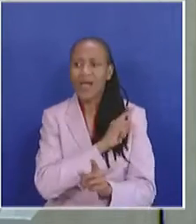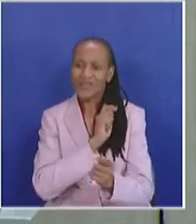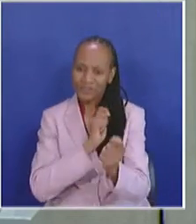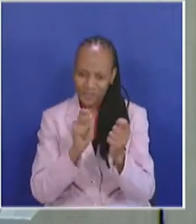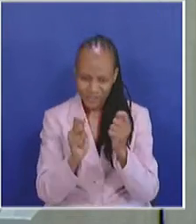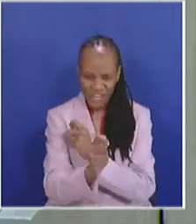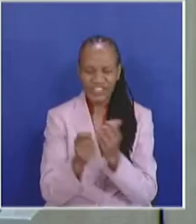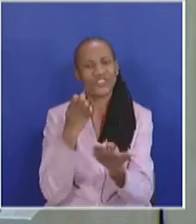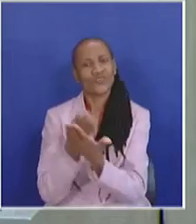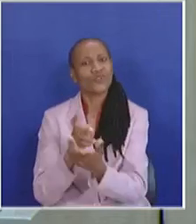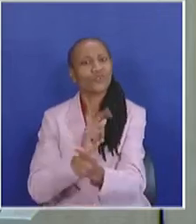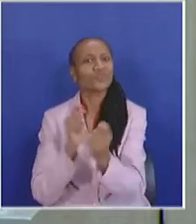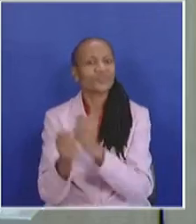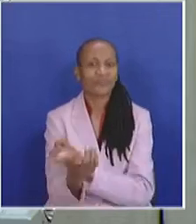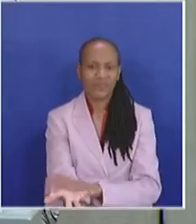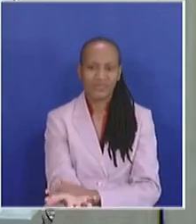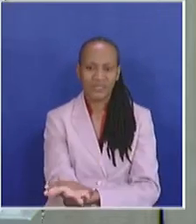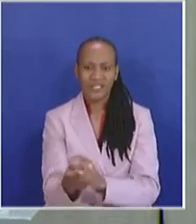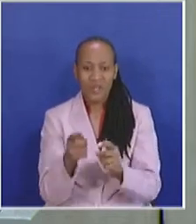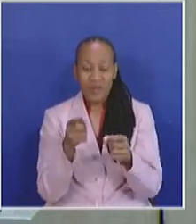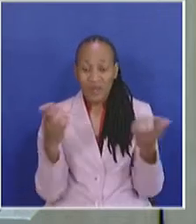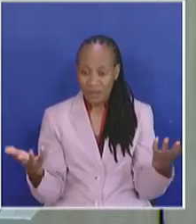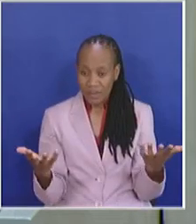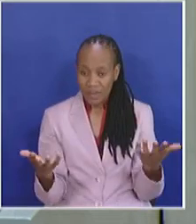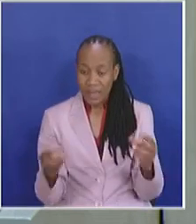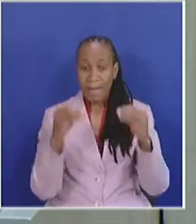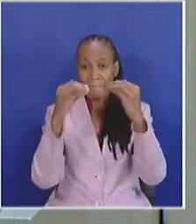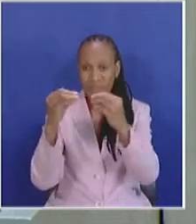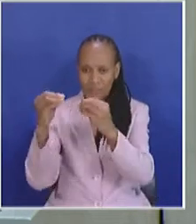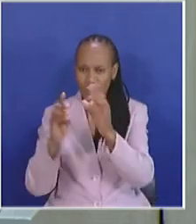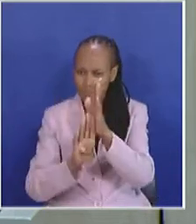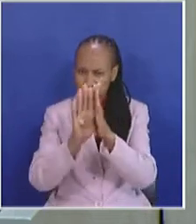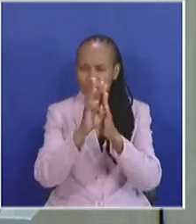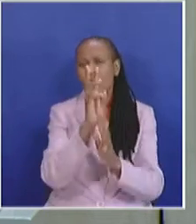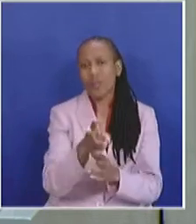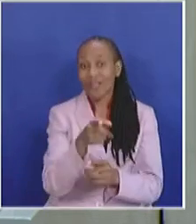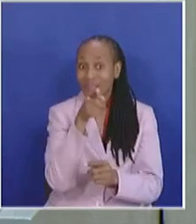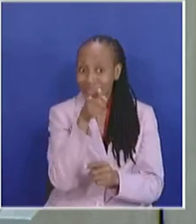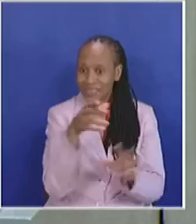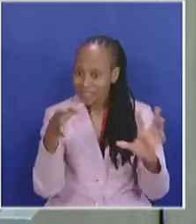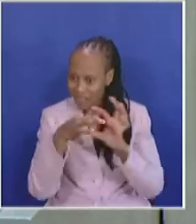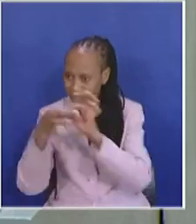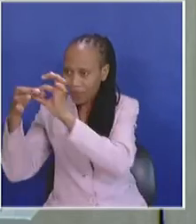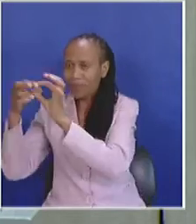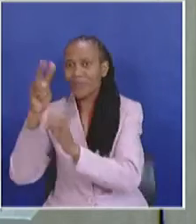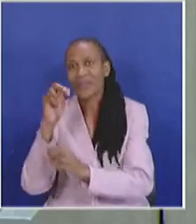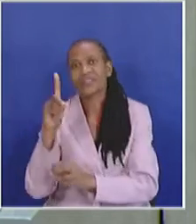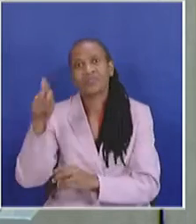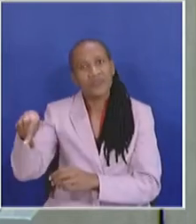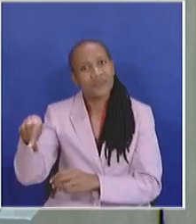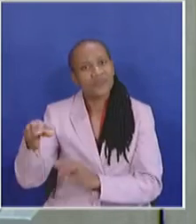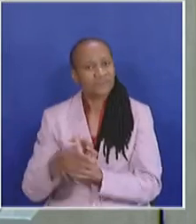socio-economic transformation, modernization, and reindustrialization, which is in line with the National Development Plan. It is